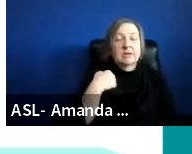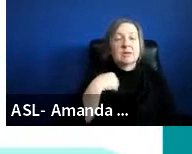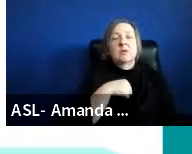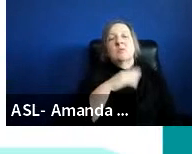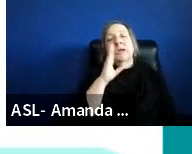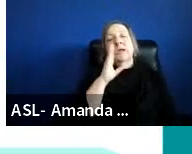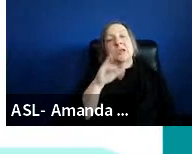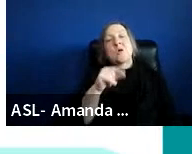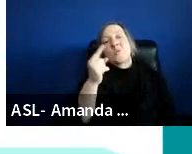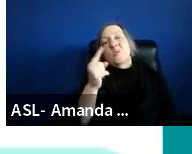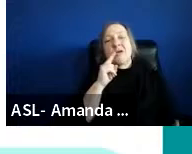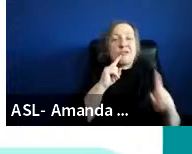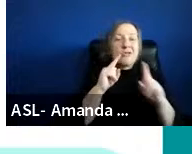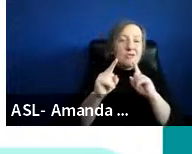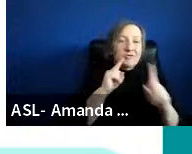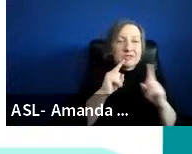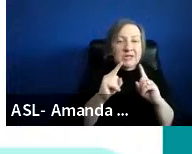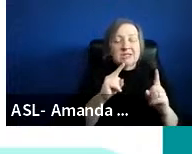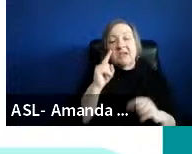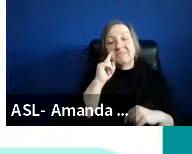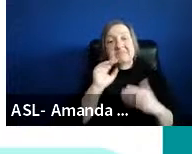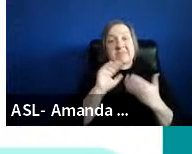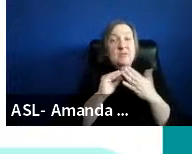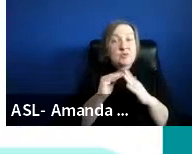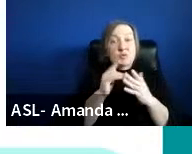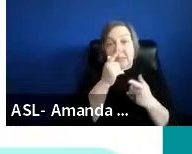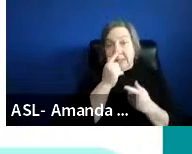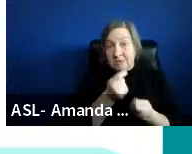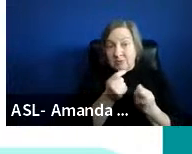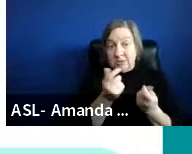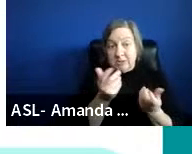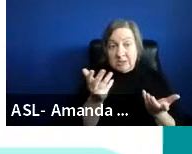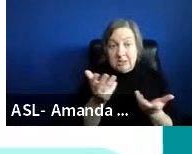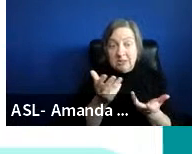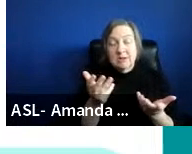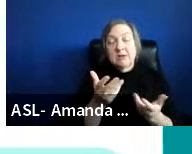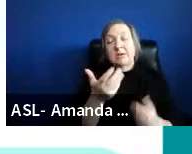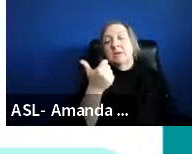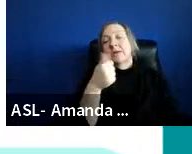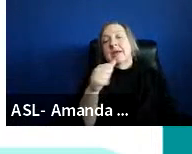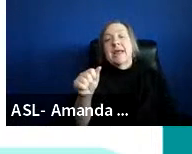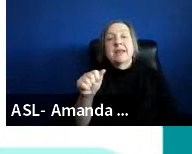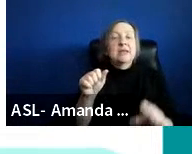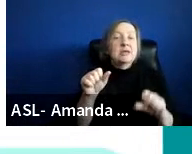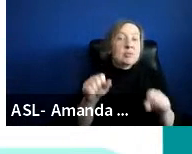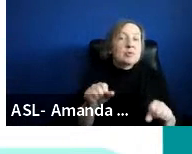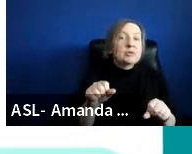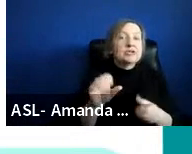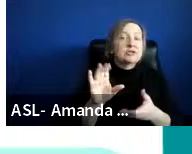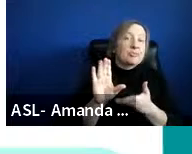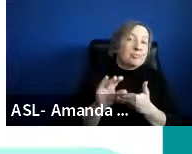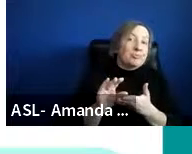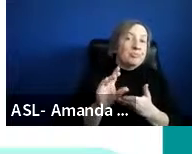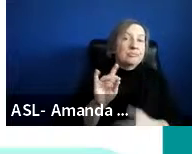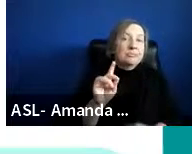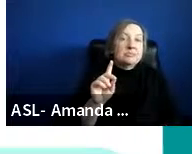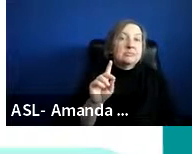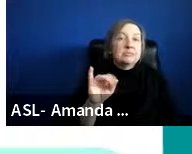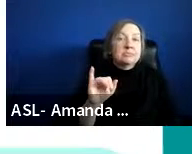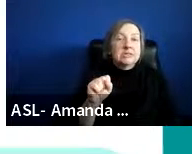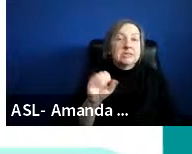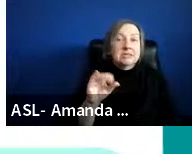the conversations that I'm sure the community will be interested in is, are there any potential discounts or any exemptions